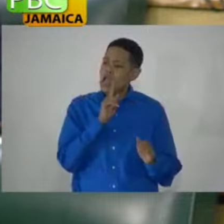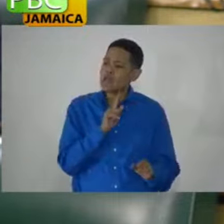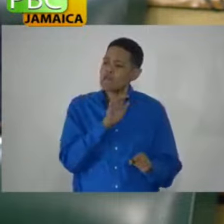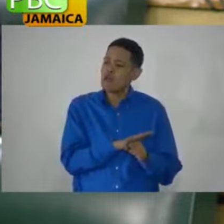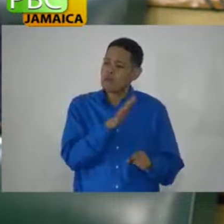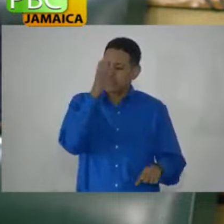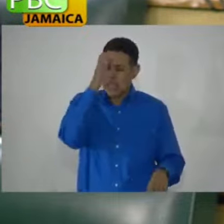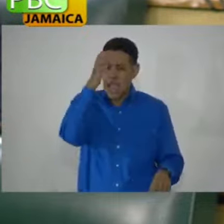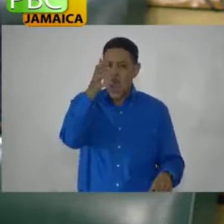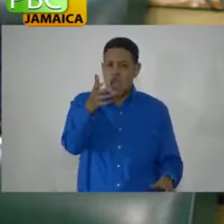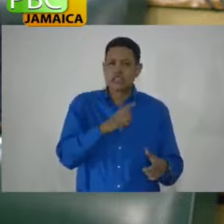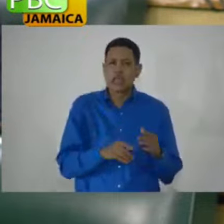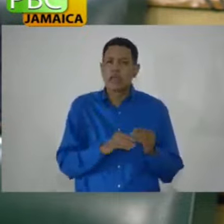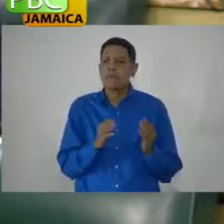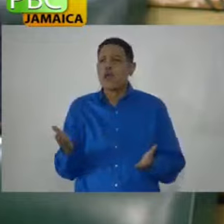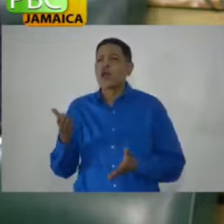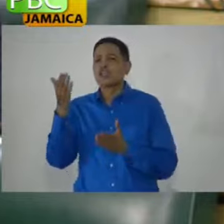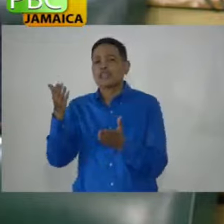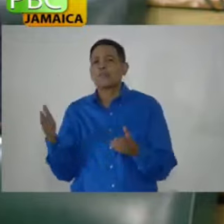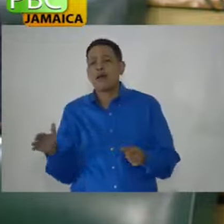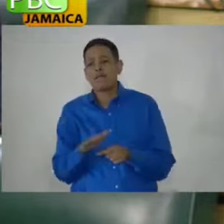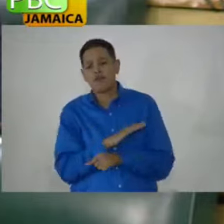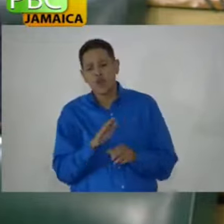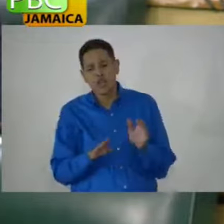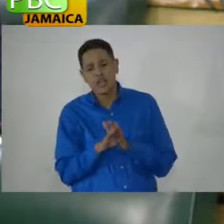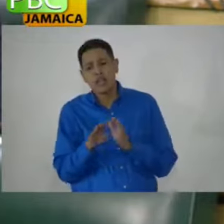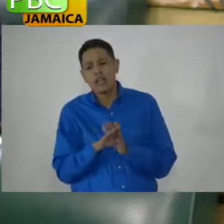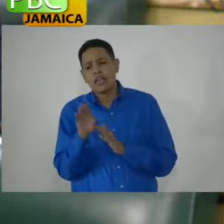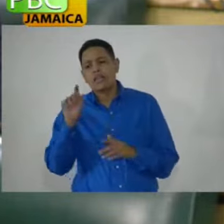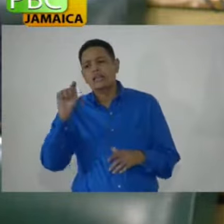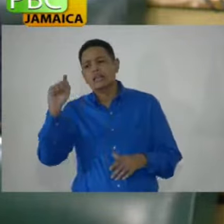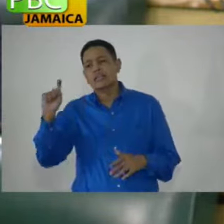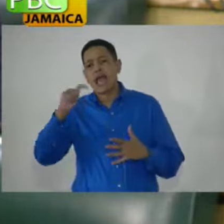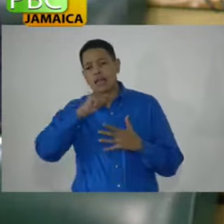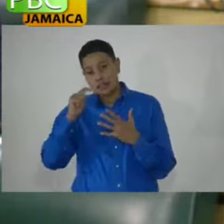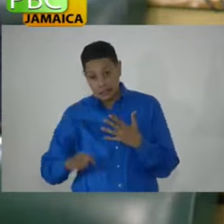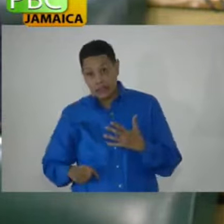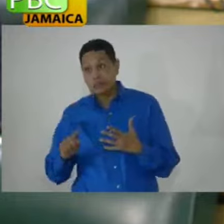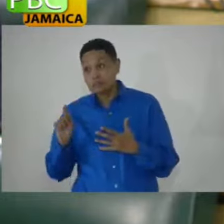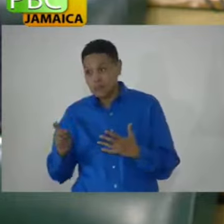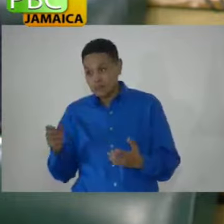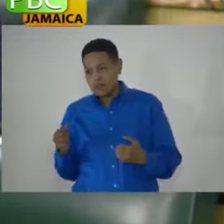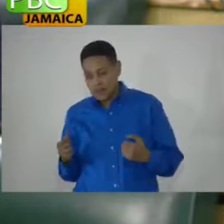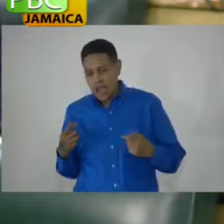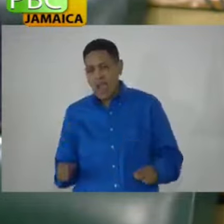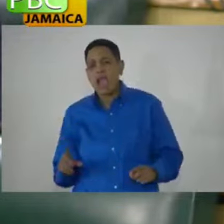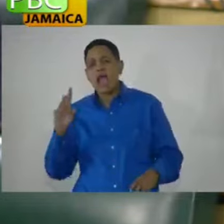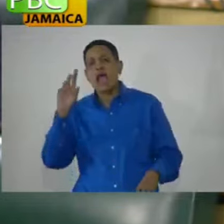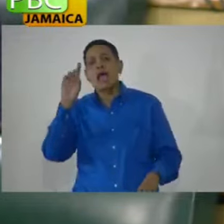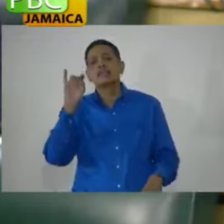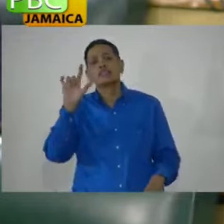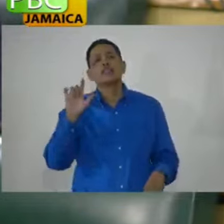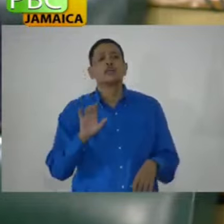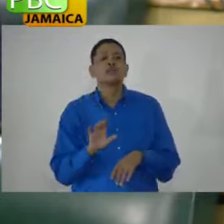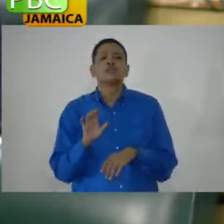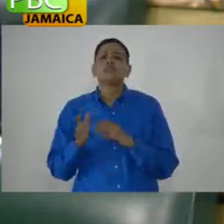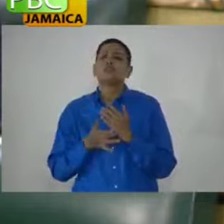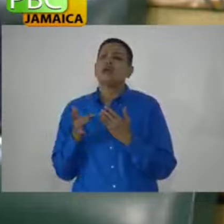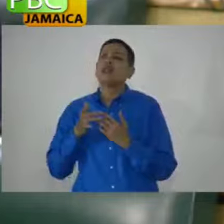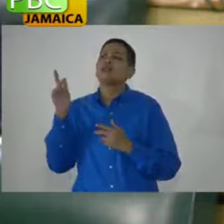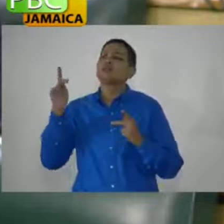concept and presenting a fully developed fiscal instrument. A digital nomad program may well